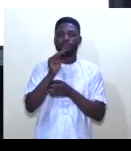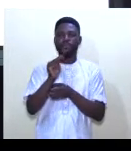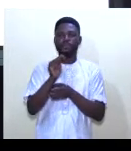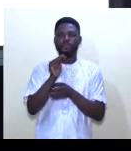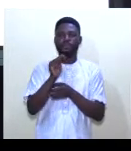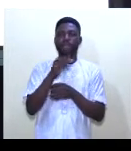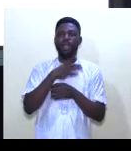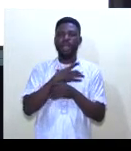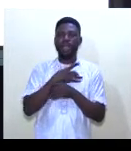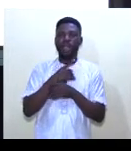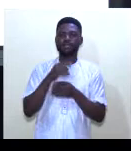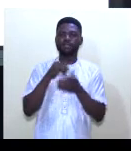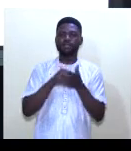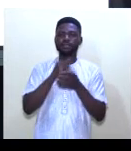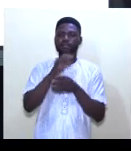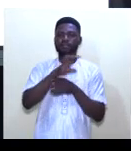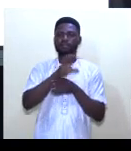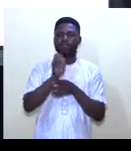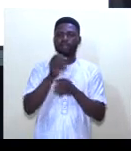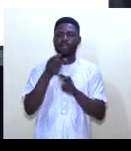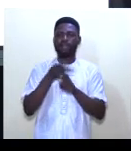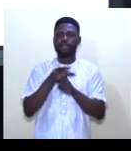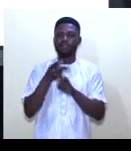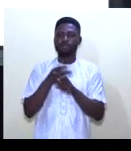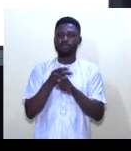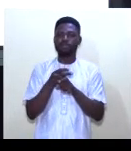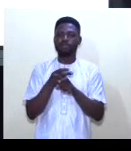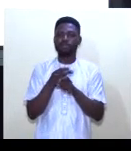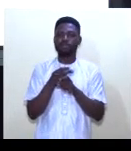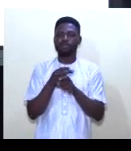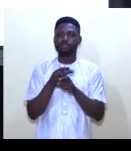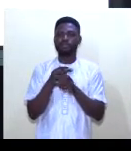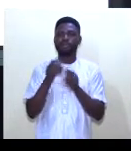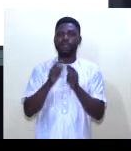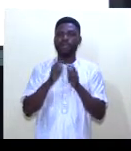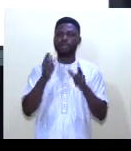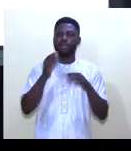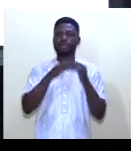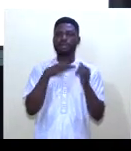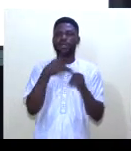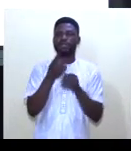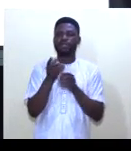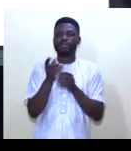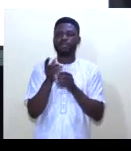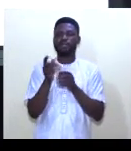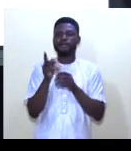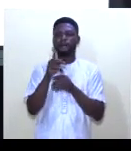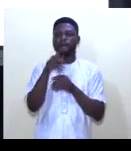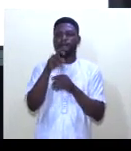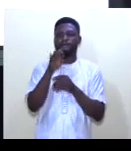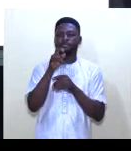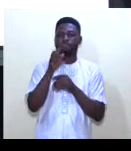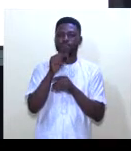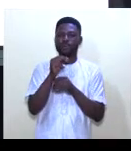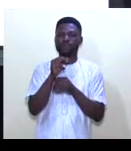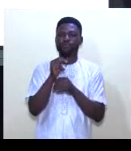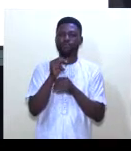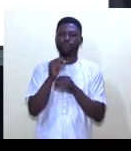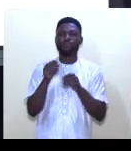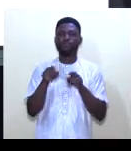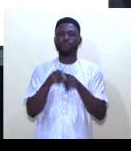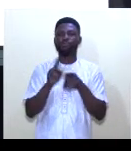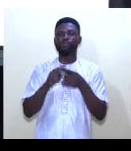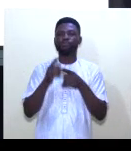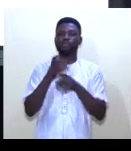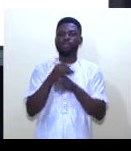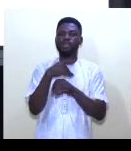150 meters, and it is 500 times larger than the planned distance. At least that's what the scale is telling us.